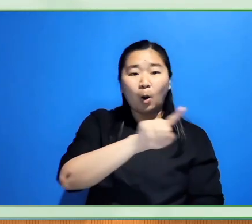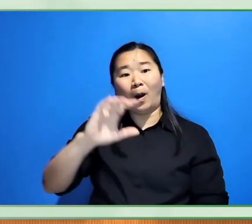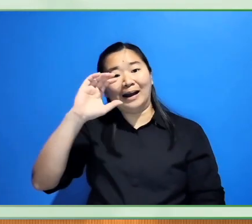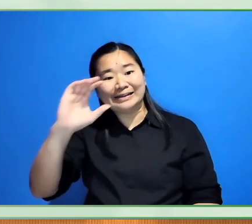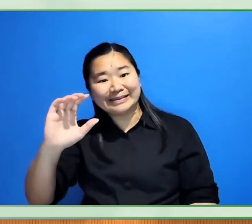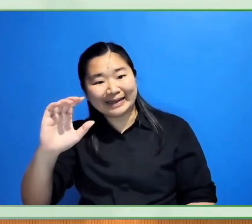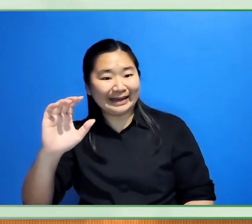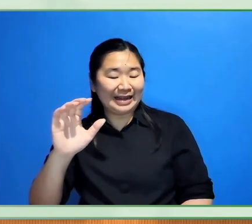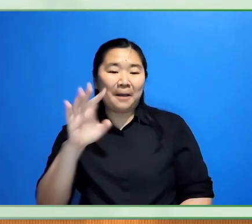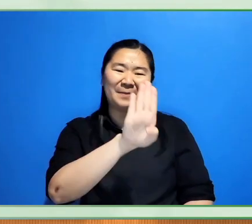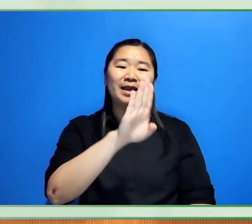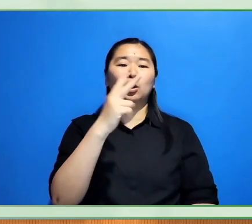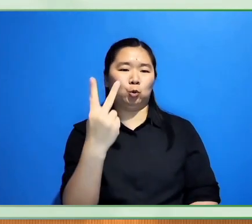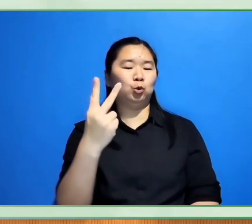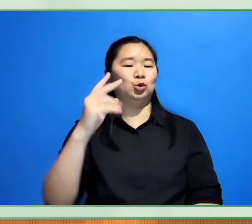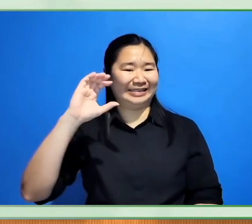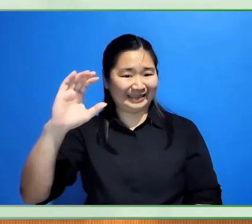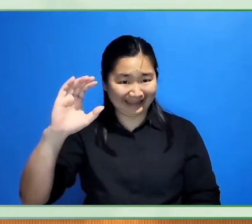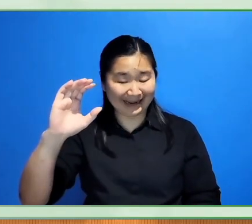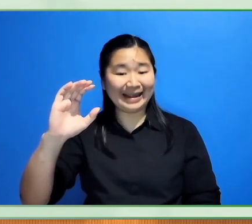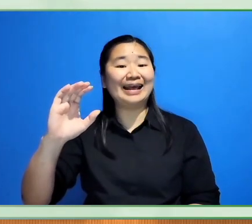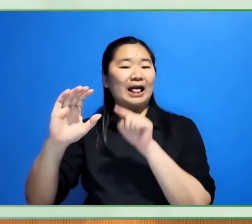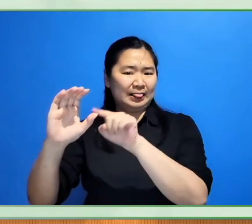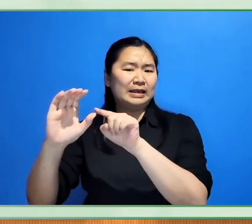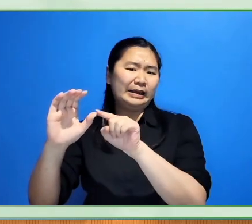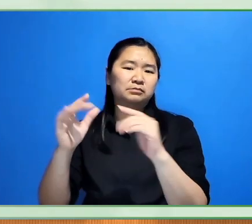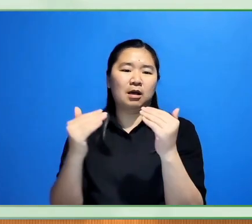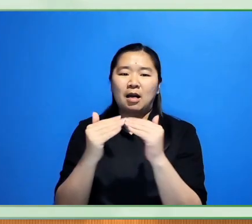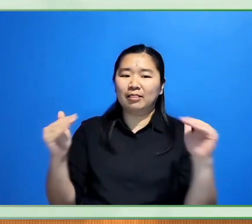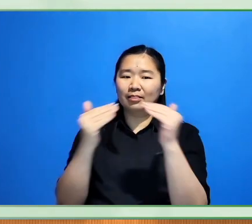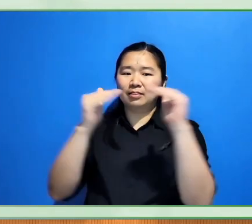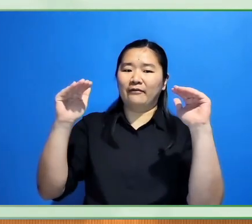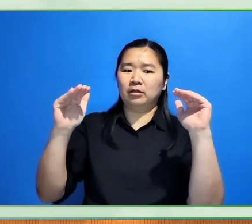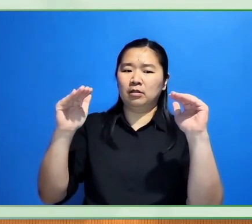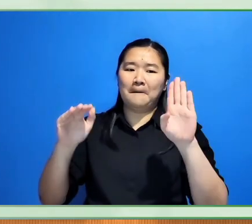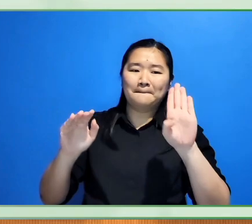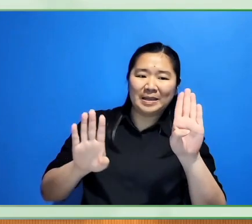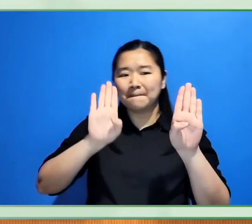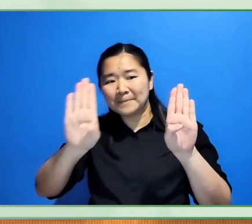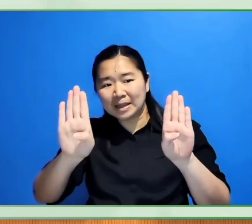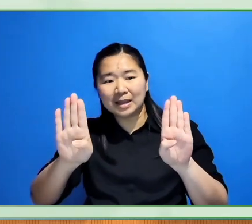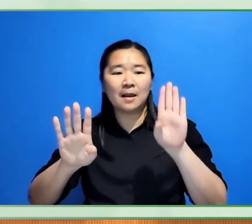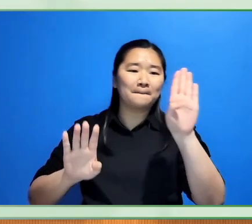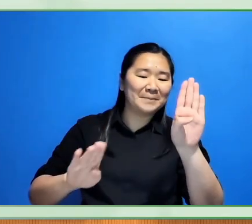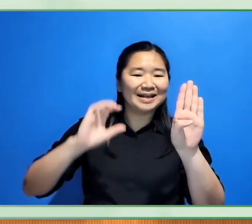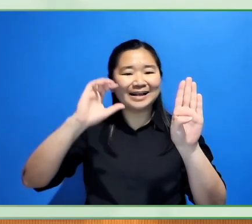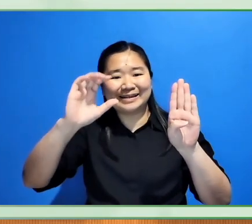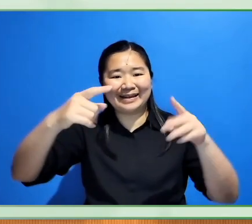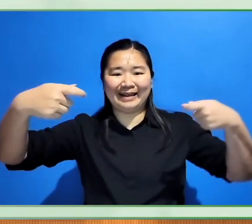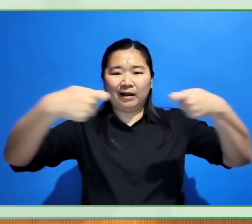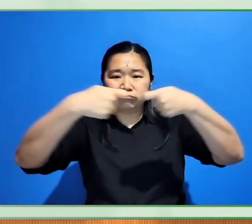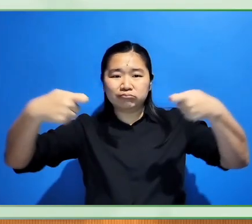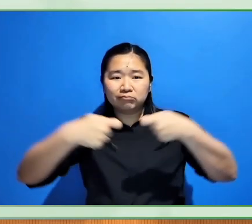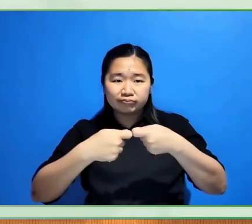here. We have also passive terminal devices for specific activities. You can exchange